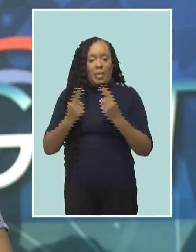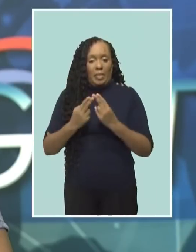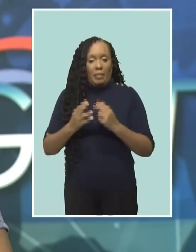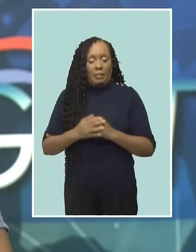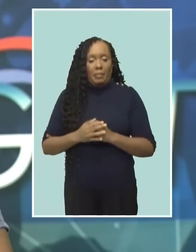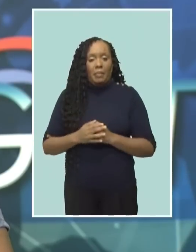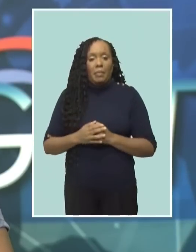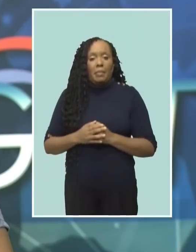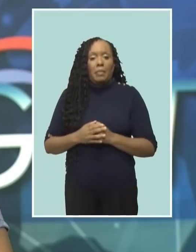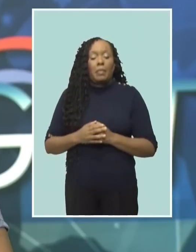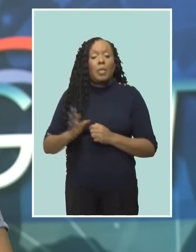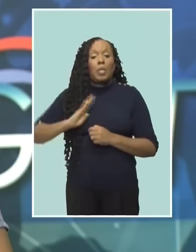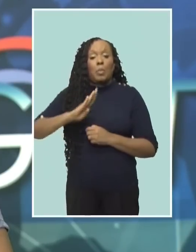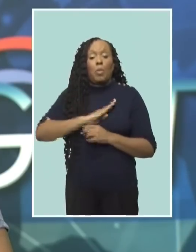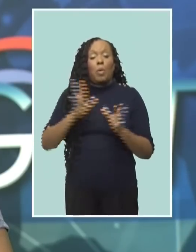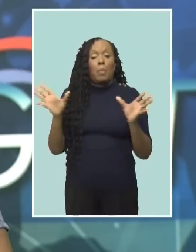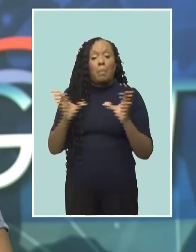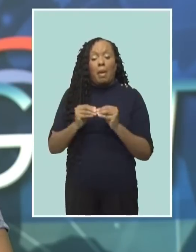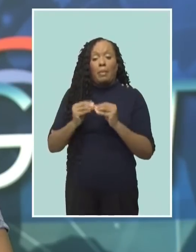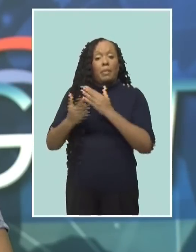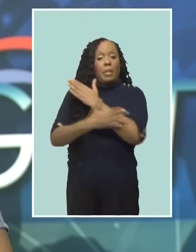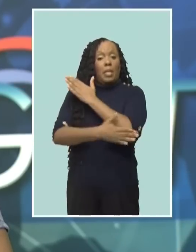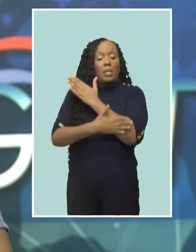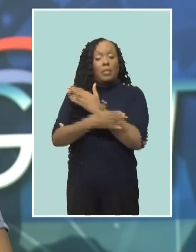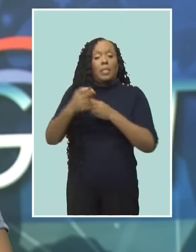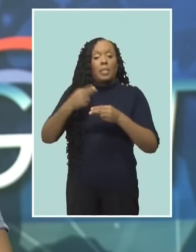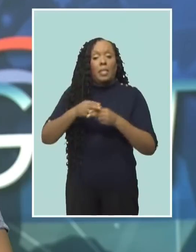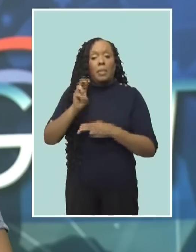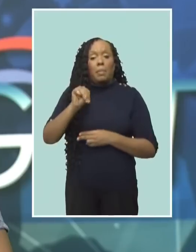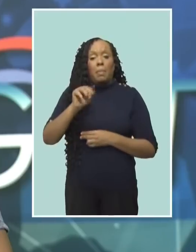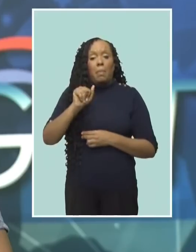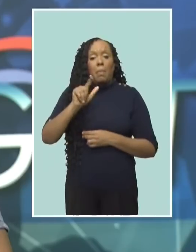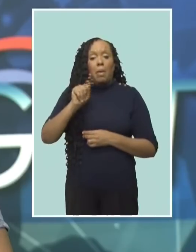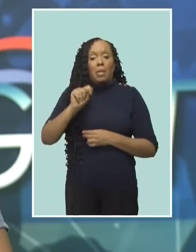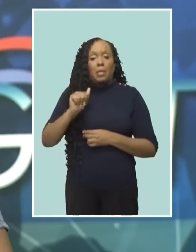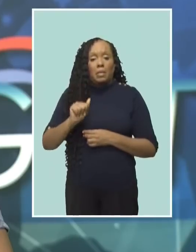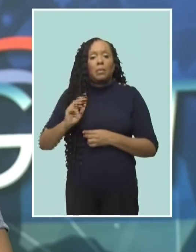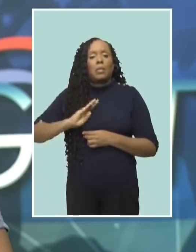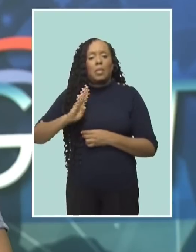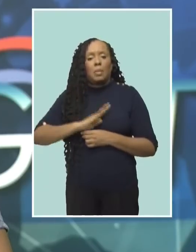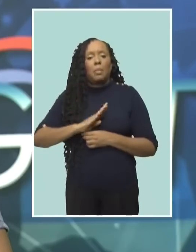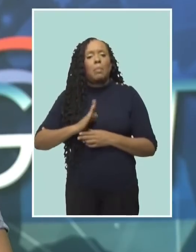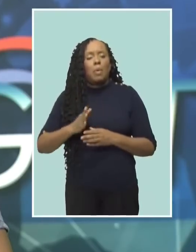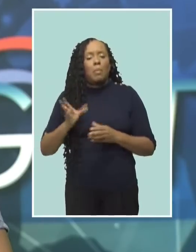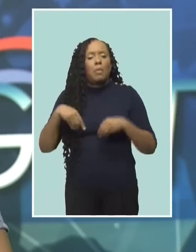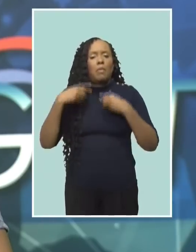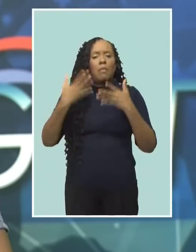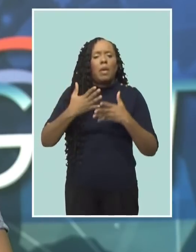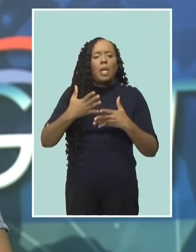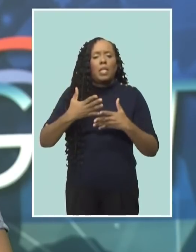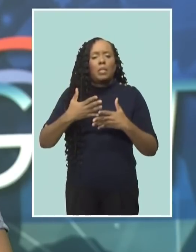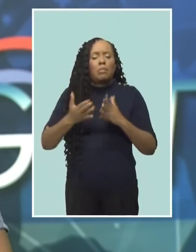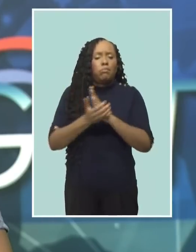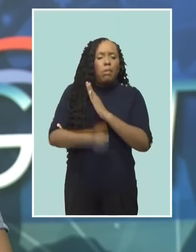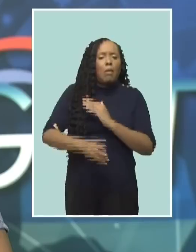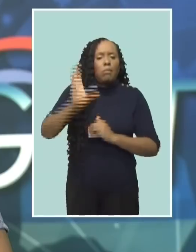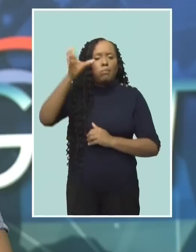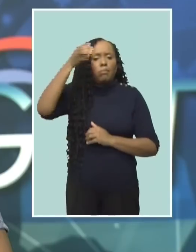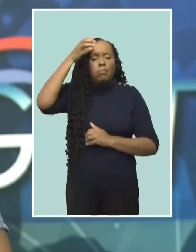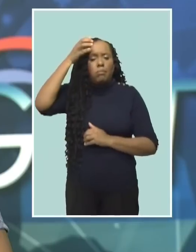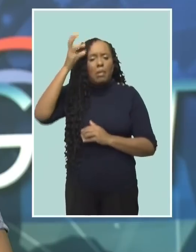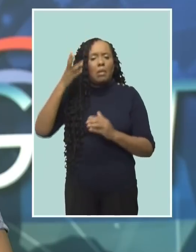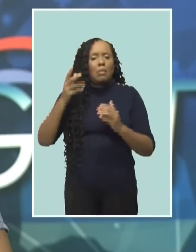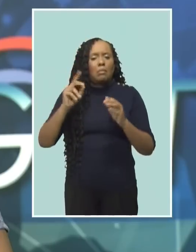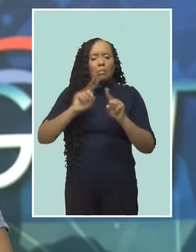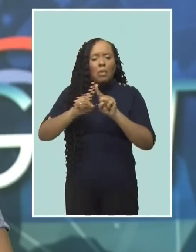in Malta. This board provides expertise and advocates for projects which foster digital innovation and entrepreneurship at